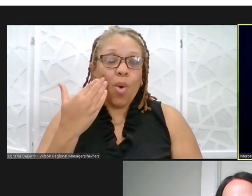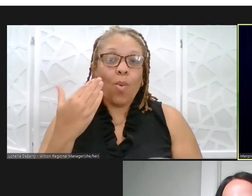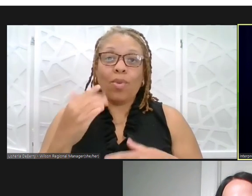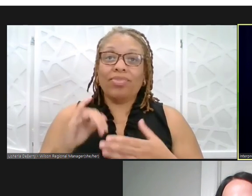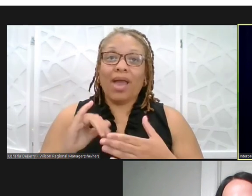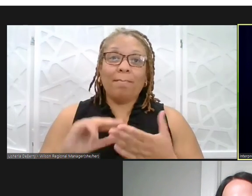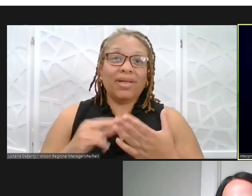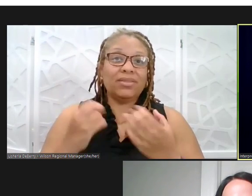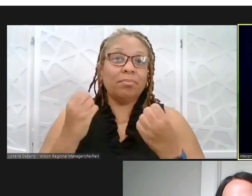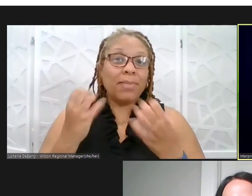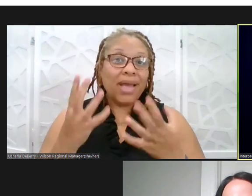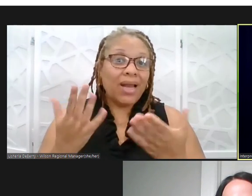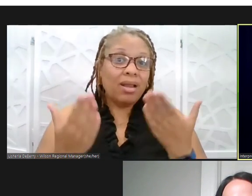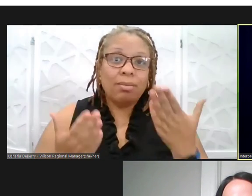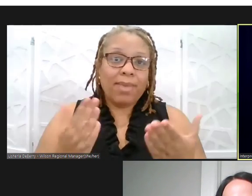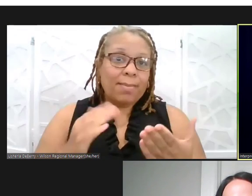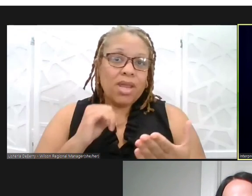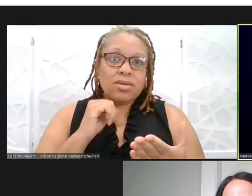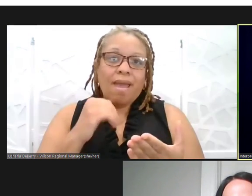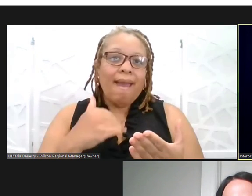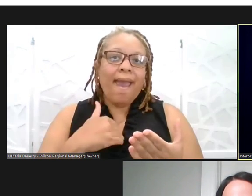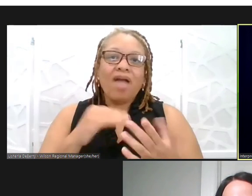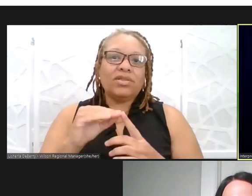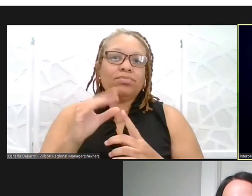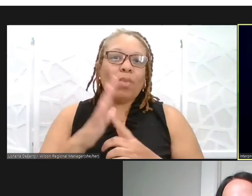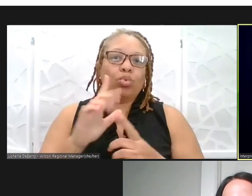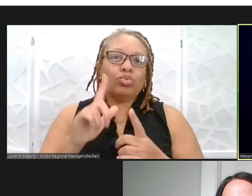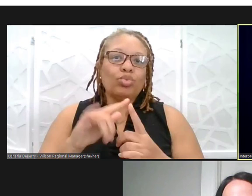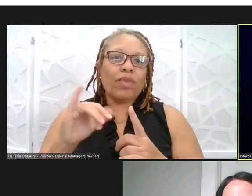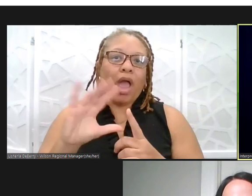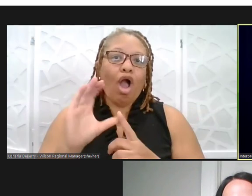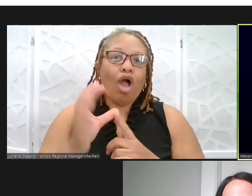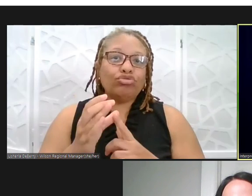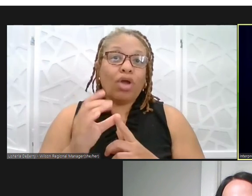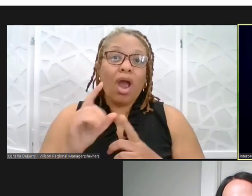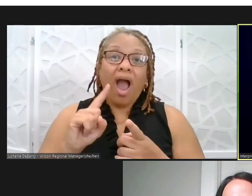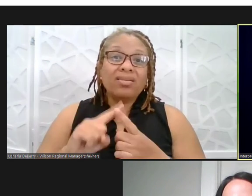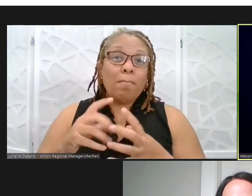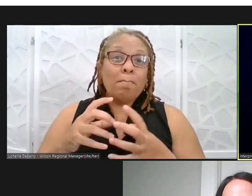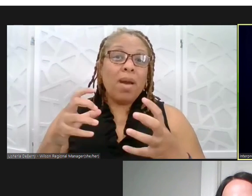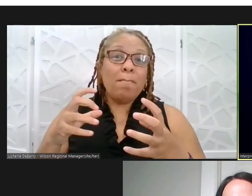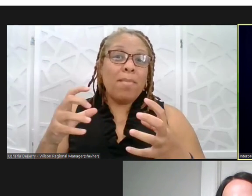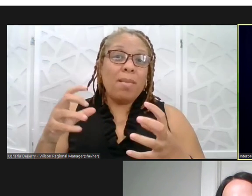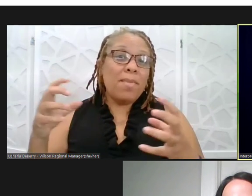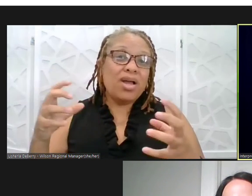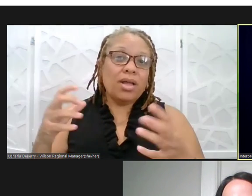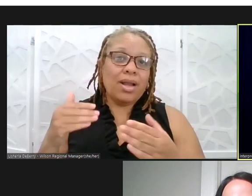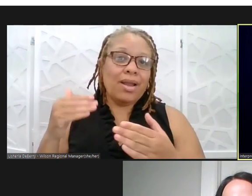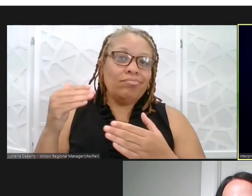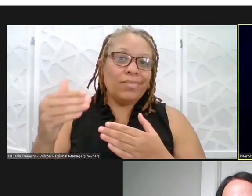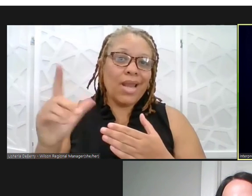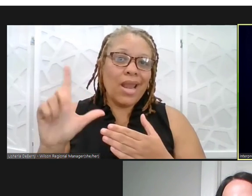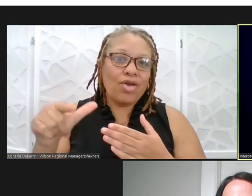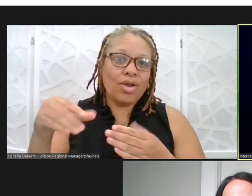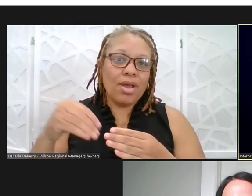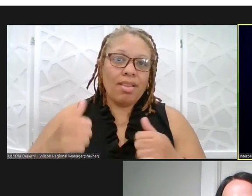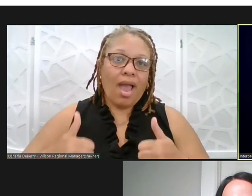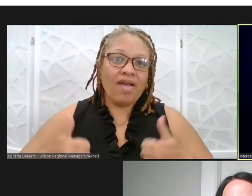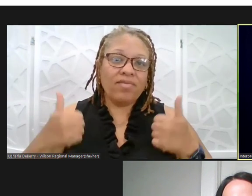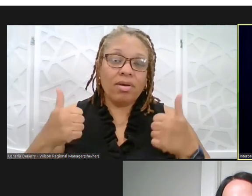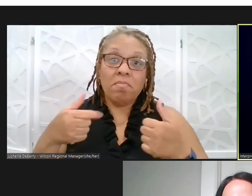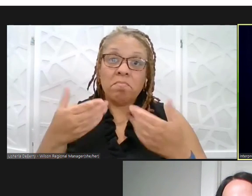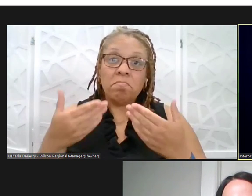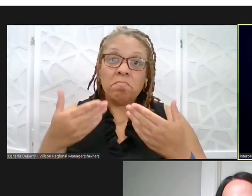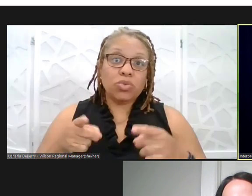90% of deaf people are born into families where their parents don't know sign language and have typical hearing. And so they